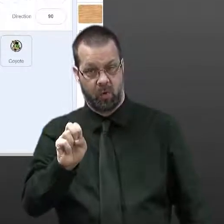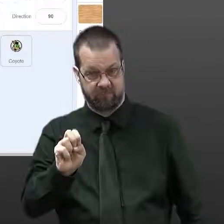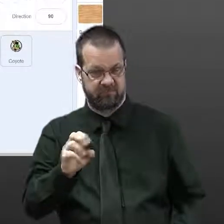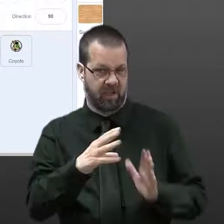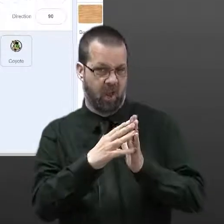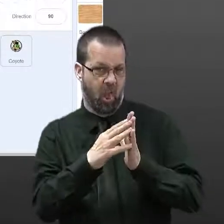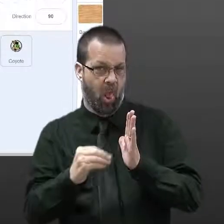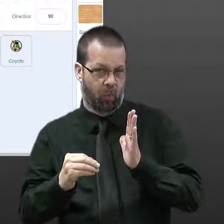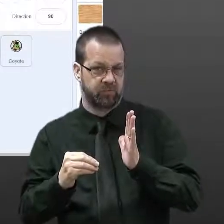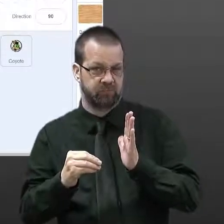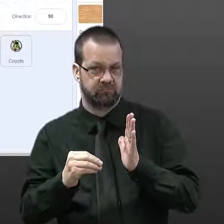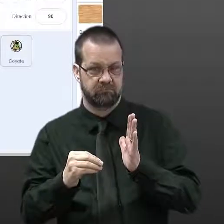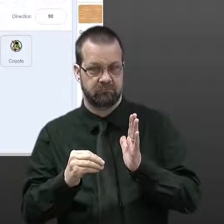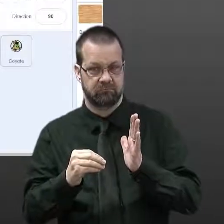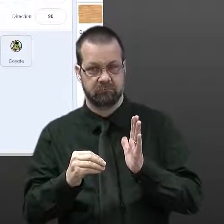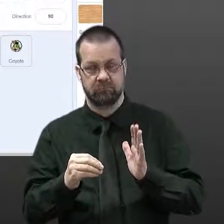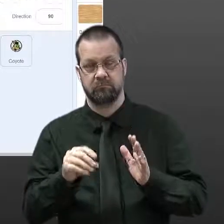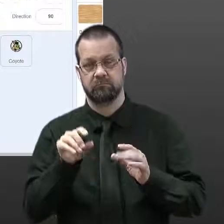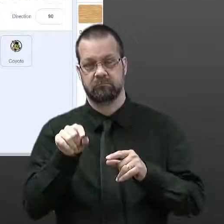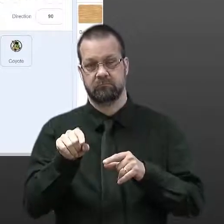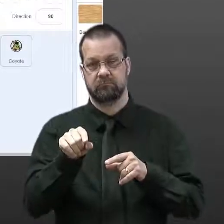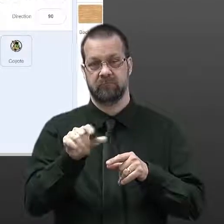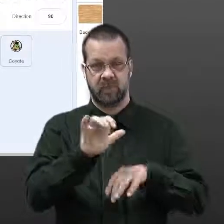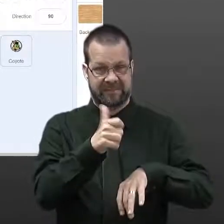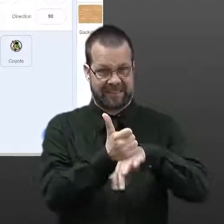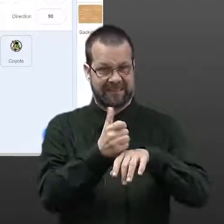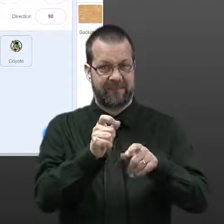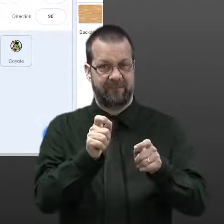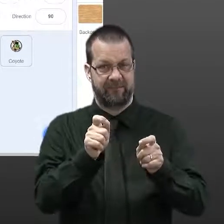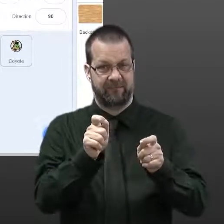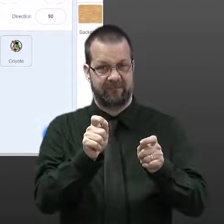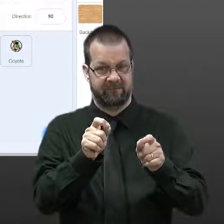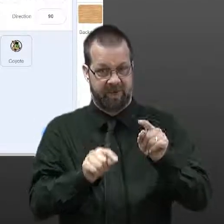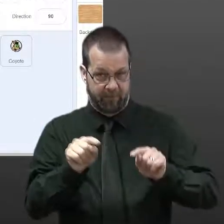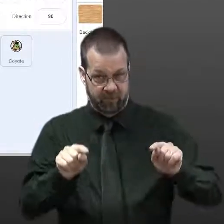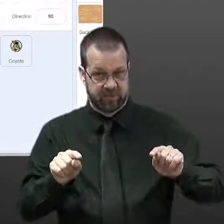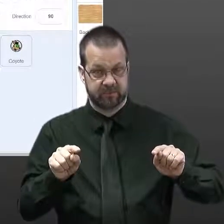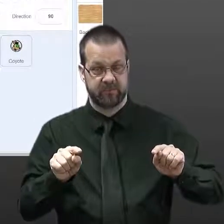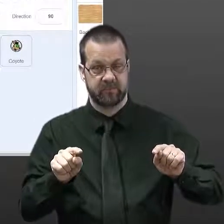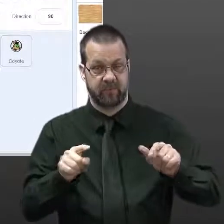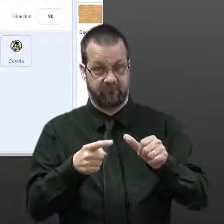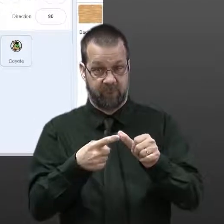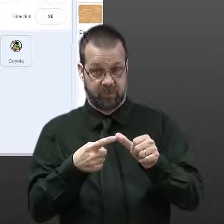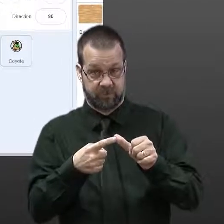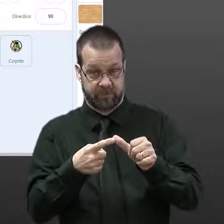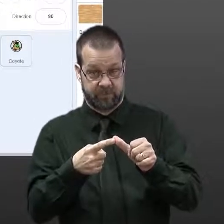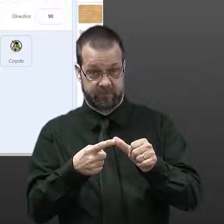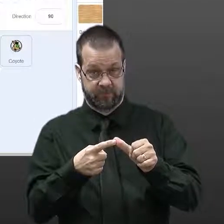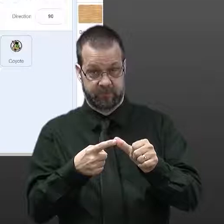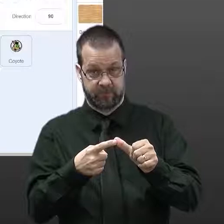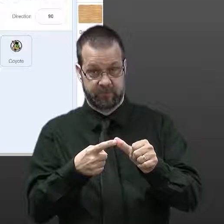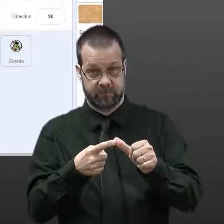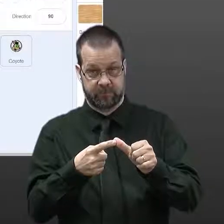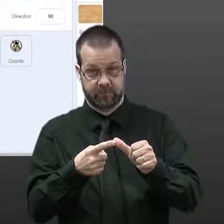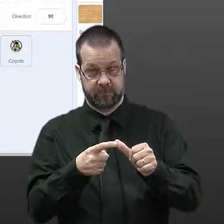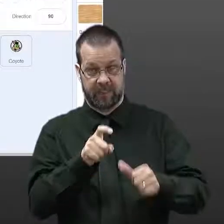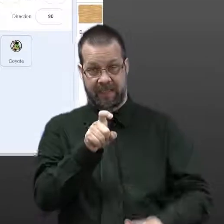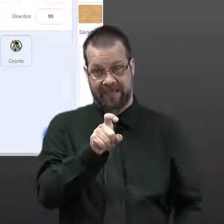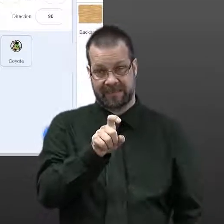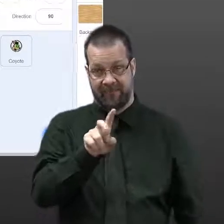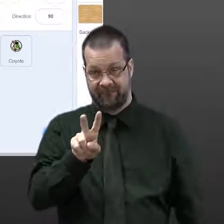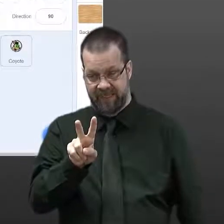going to set some values. So the first variable that we want to set is going to be